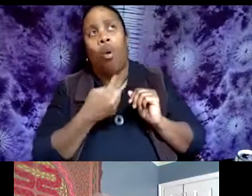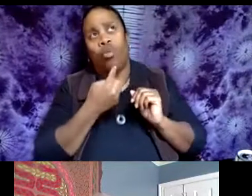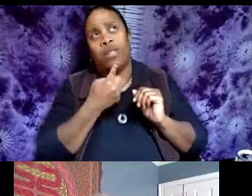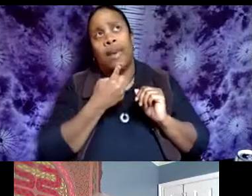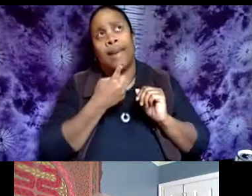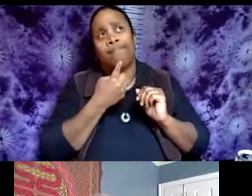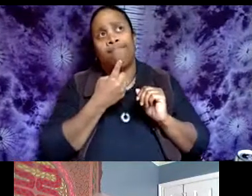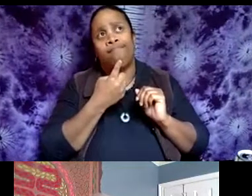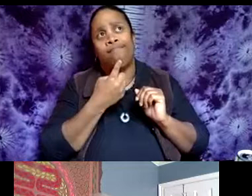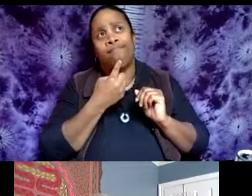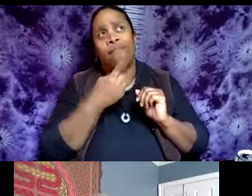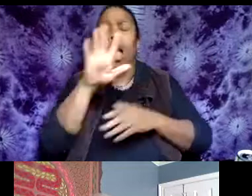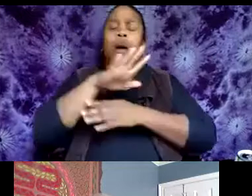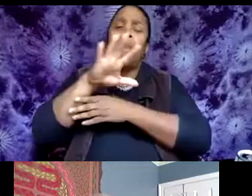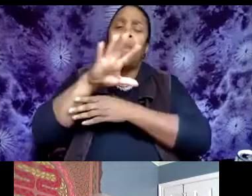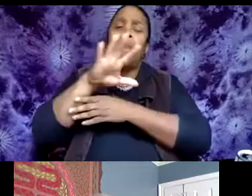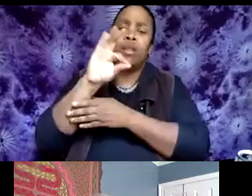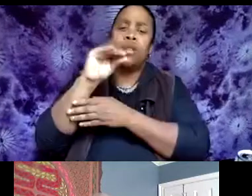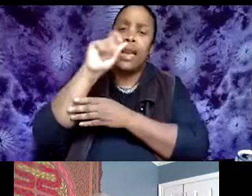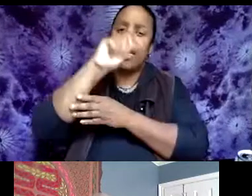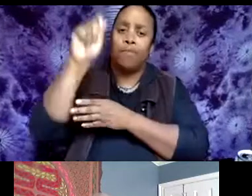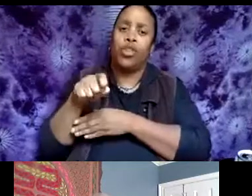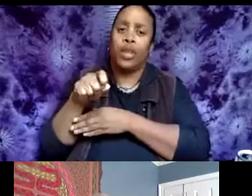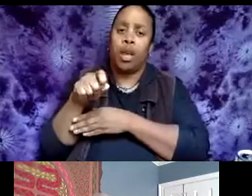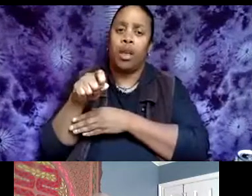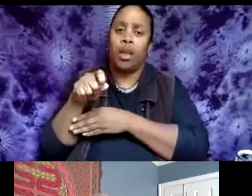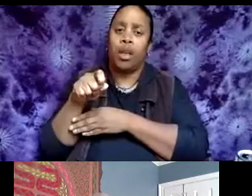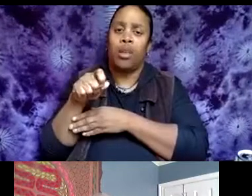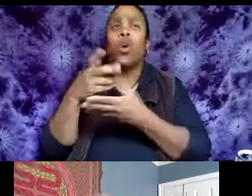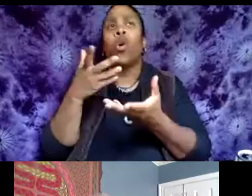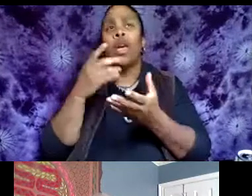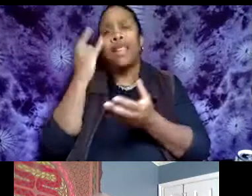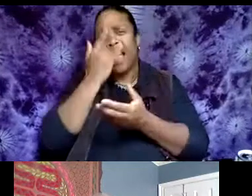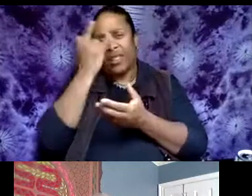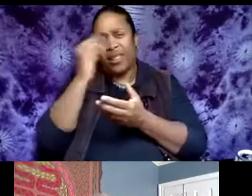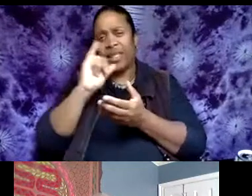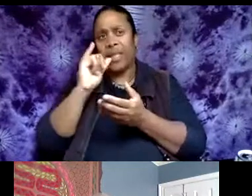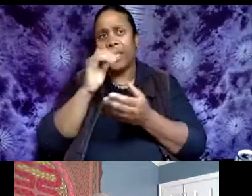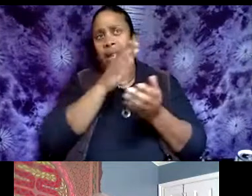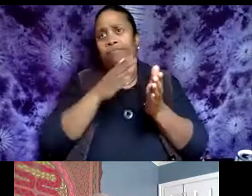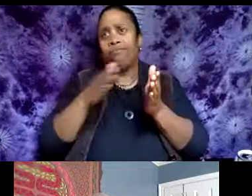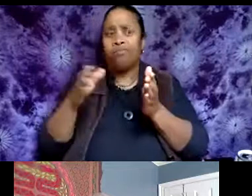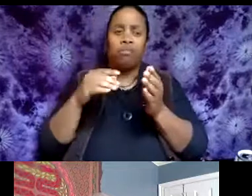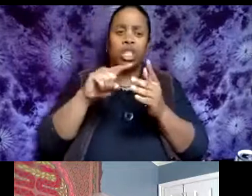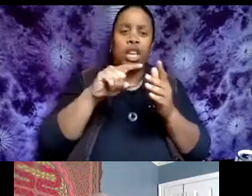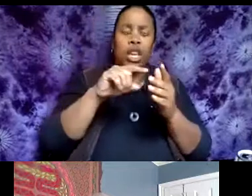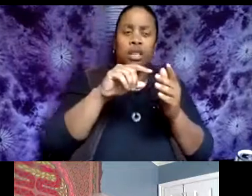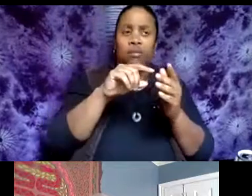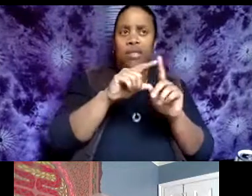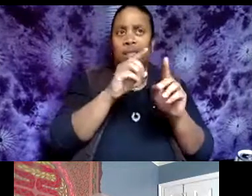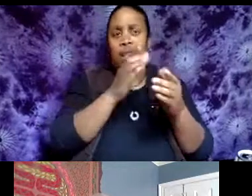vary, but about 90% of us, and narcissism is sort of a continuum, like there's a continuum